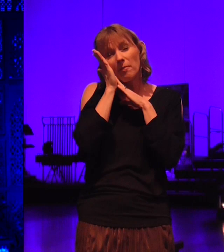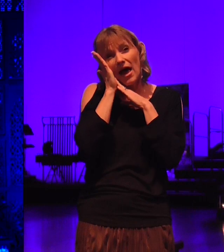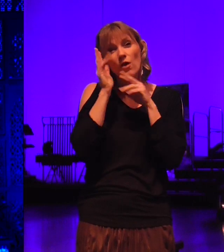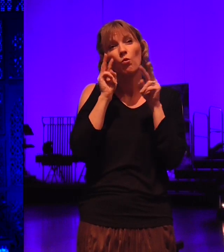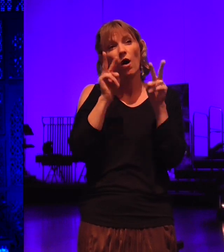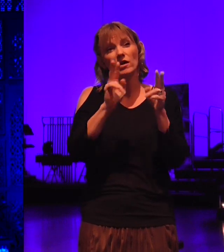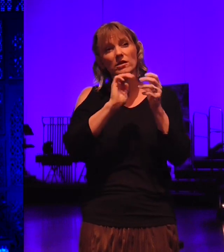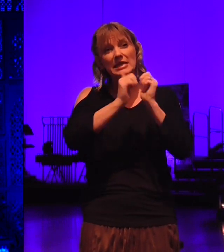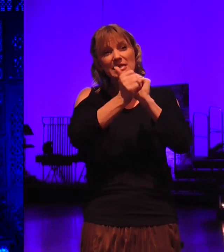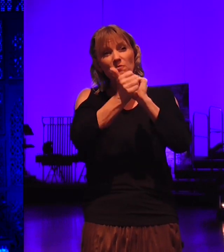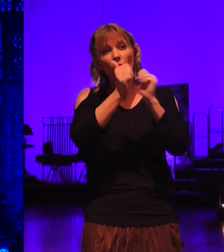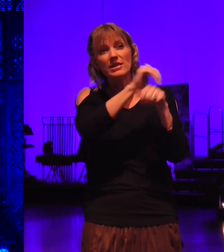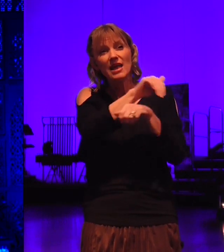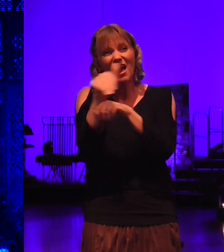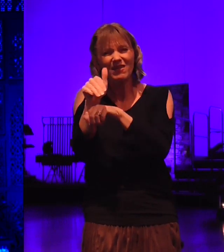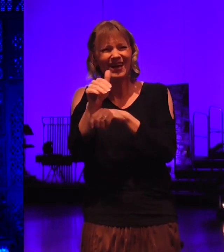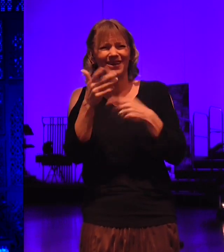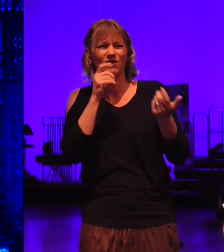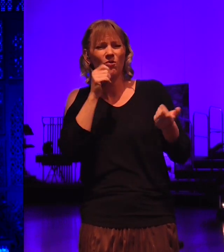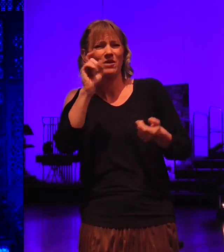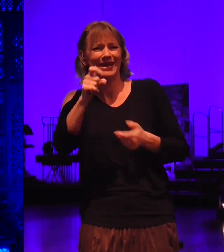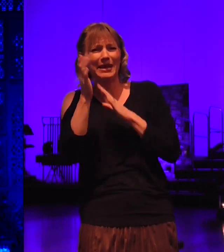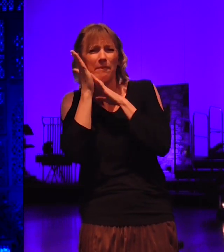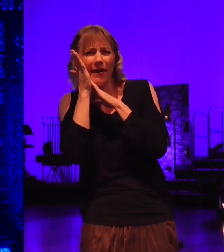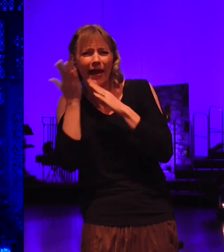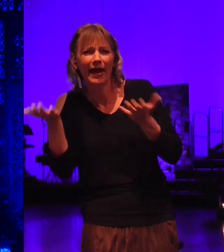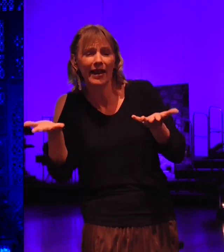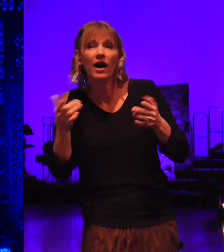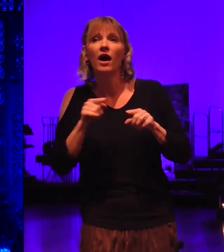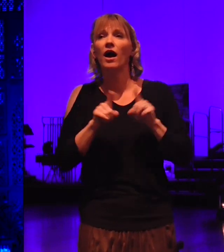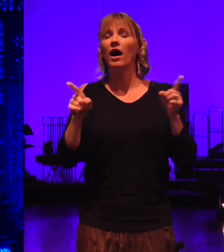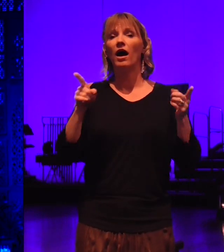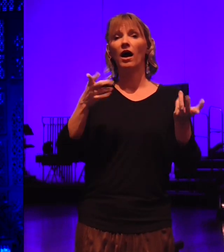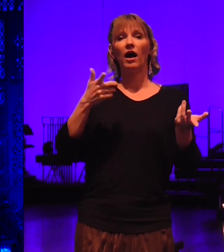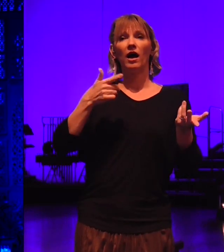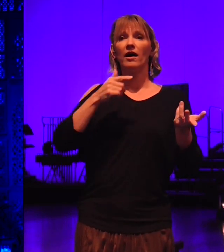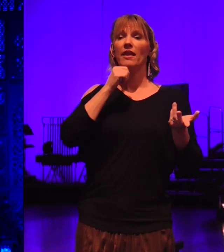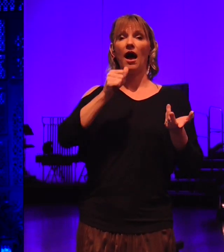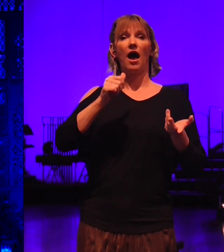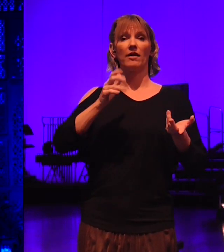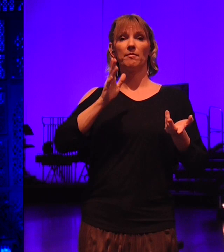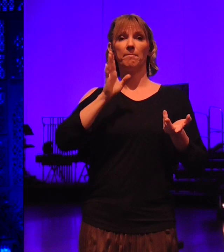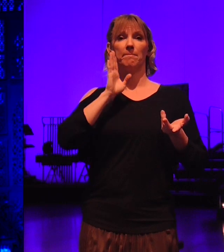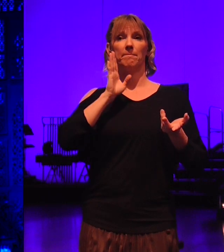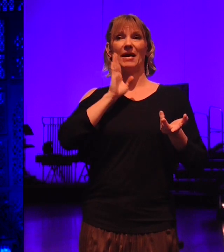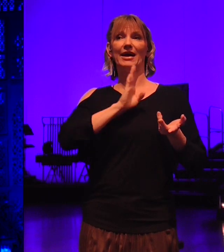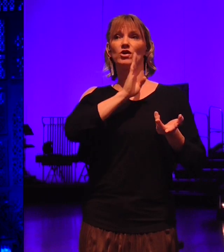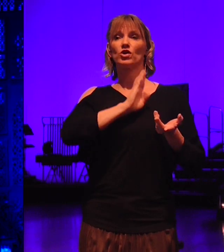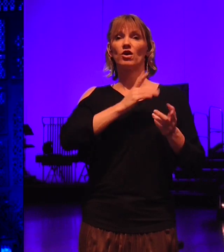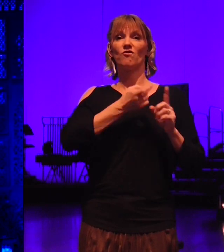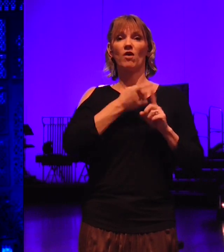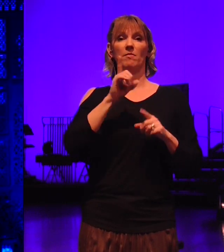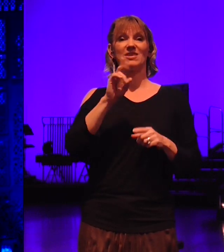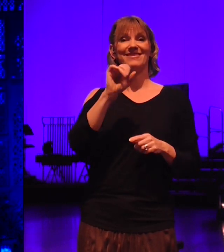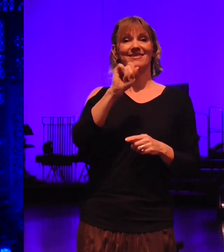bed? Or I had yet to take that big bachelor rite of passage from Dustbuster to buying a vacuum.